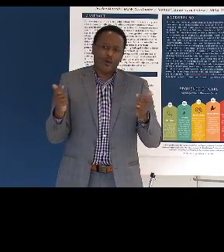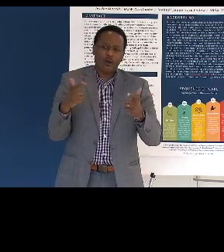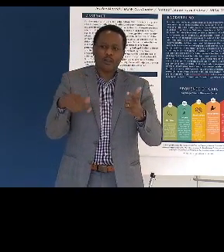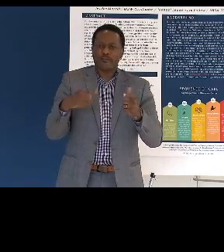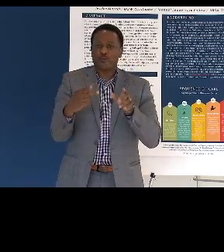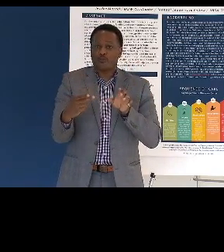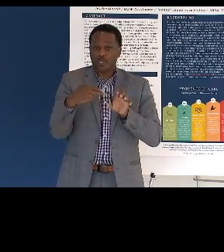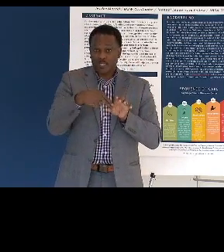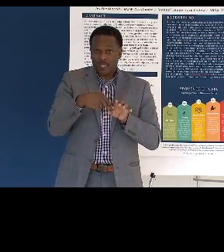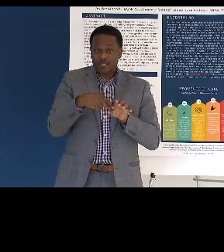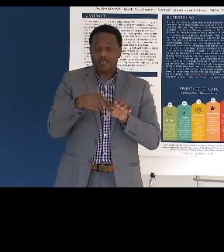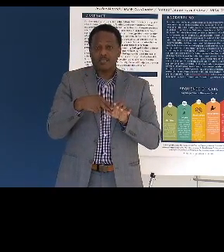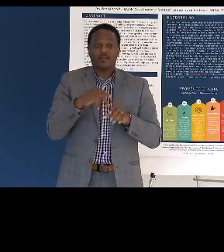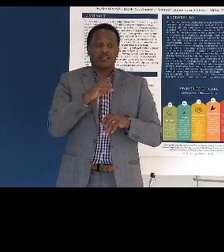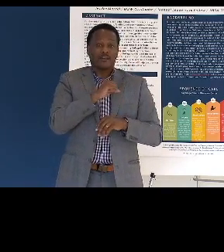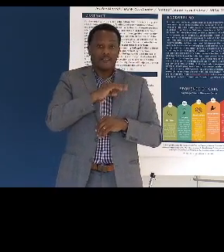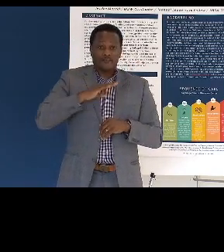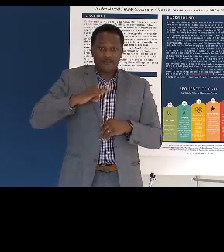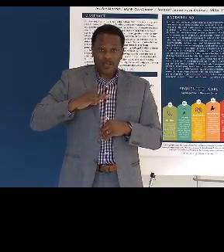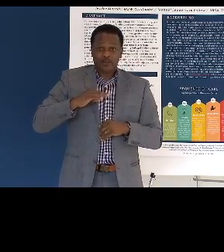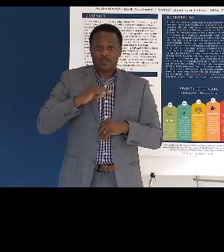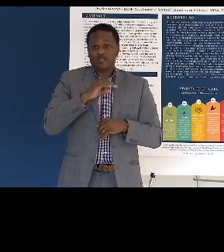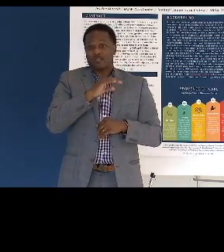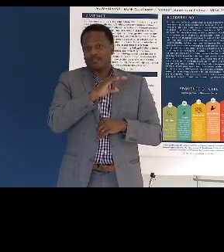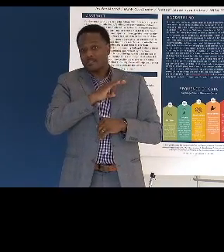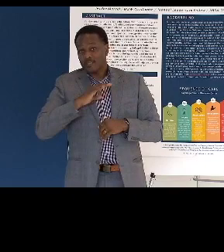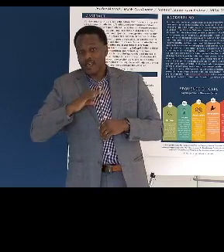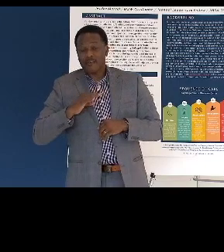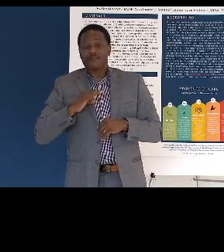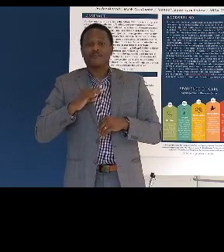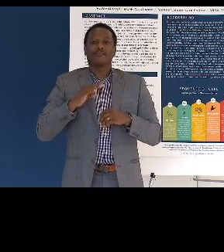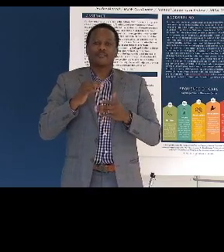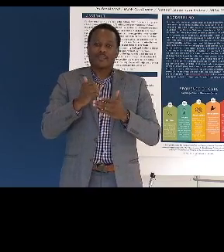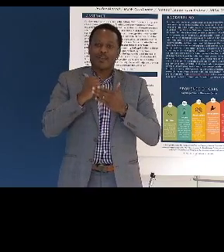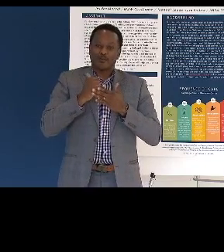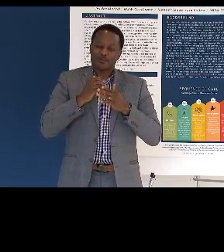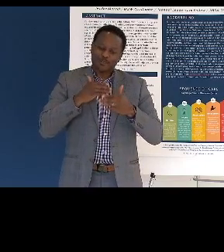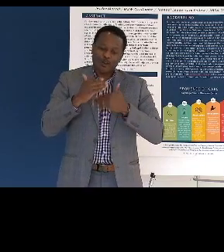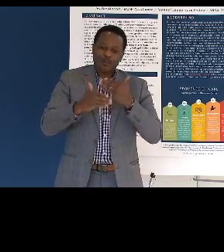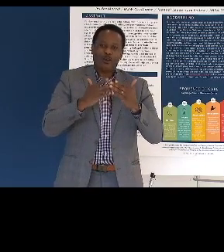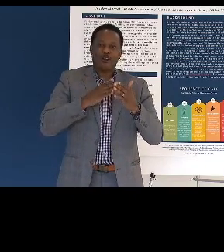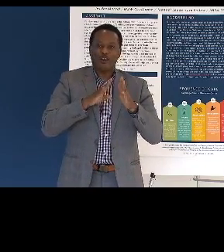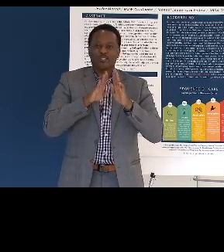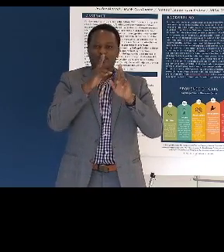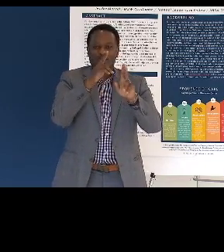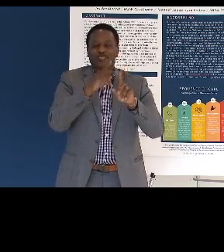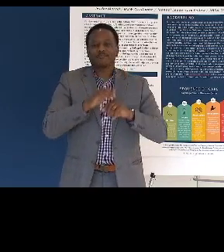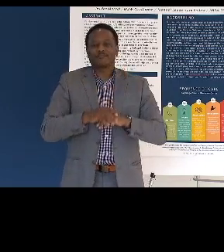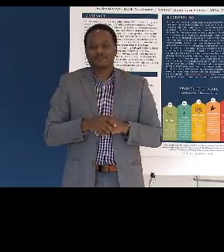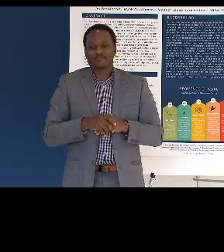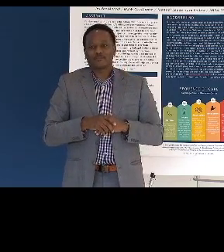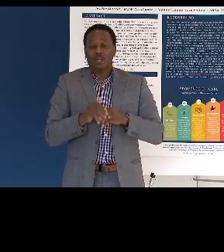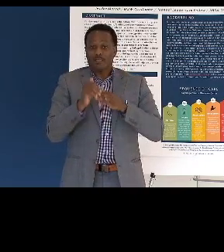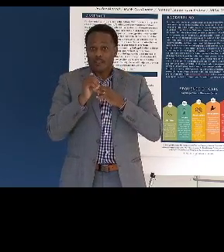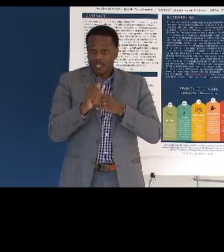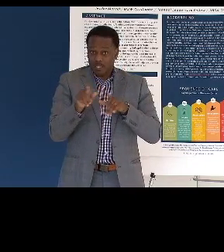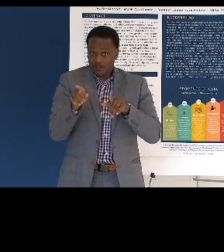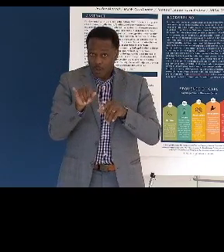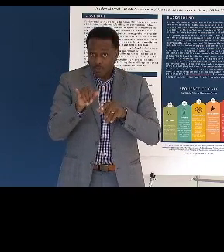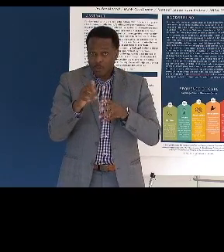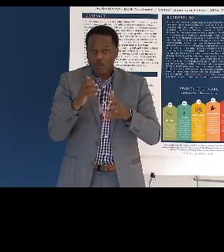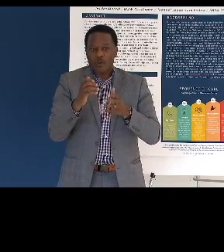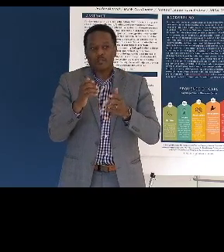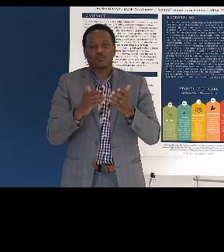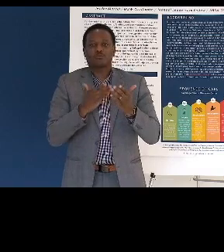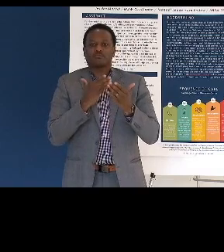faculty, field supervisors, staff, and mentors who have helped us along our journey. The Leadership Fellows would also like to acknowledge the Mandel